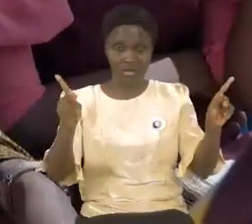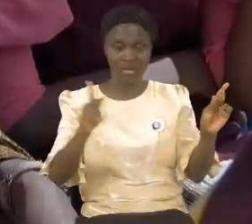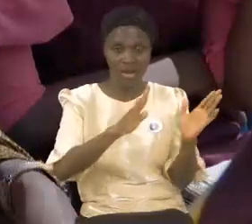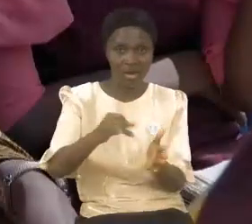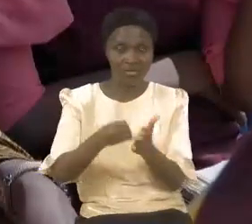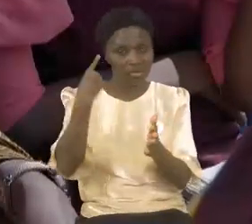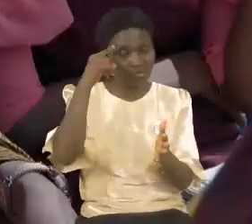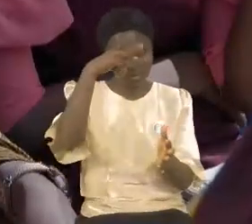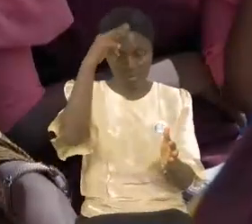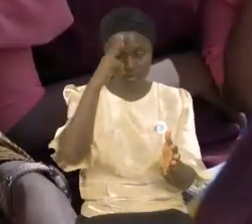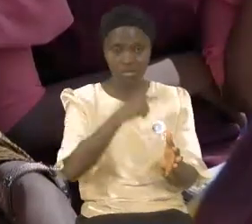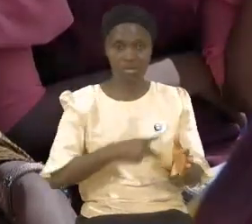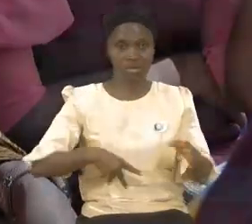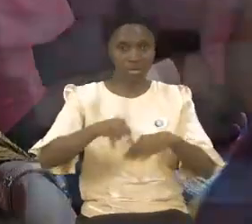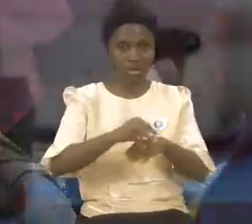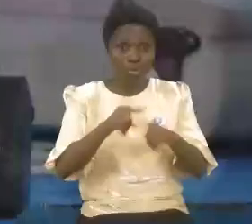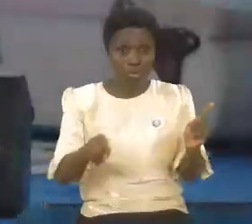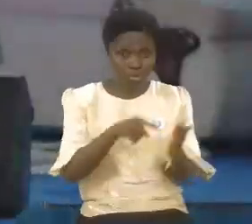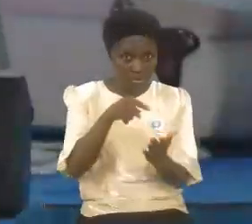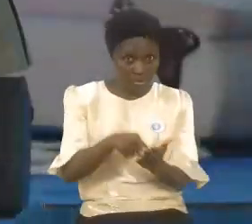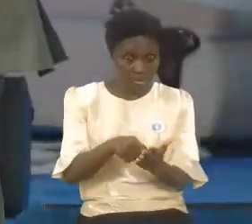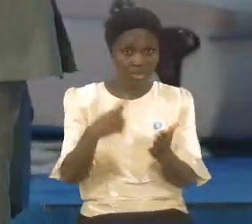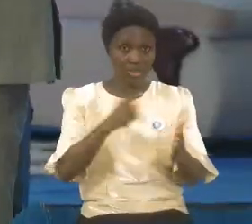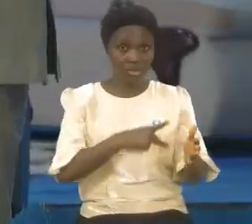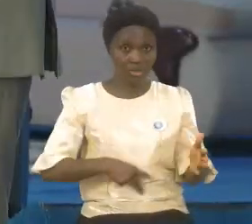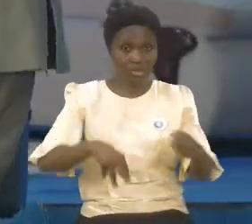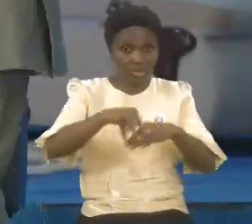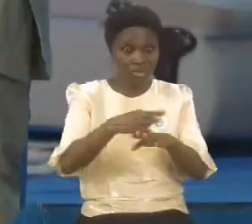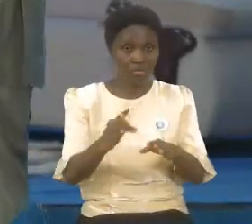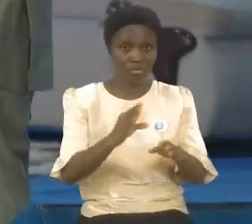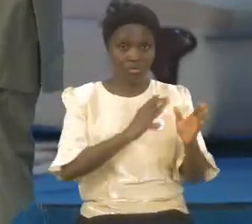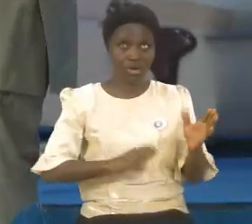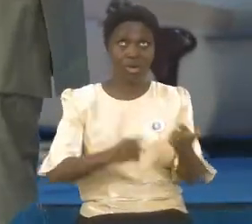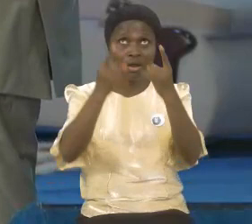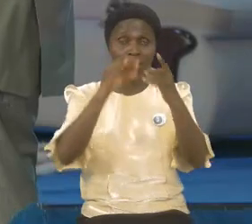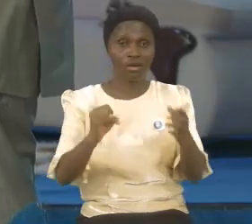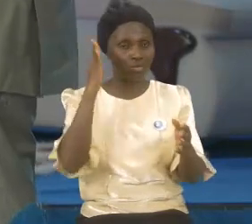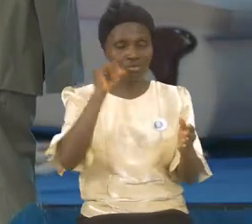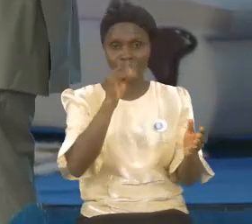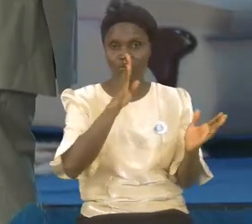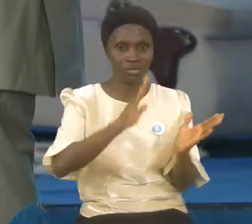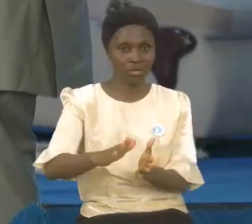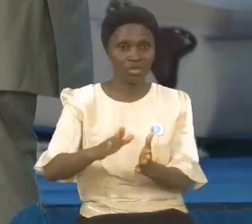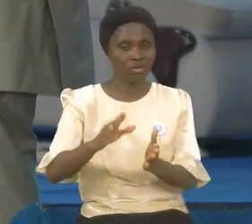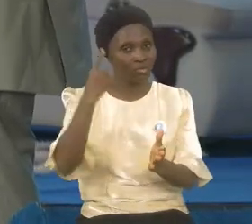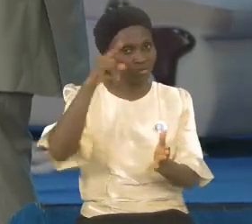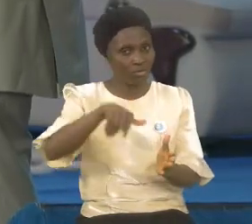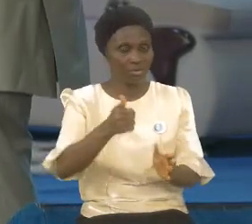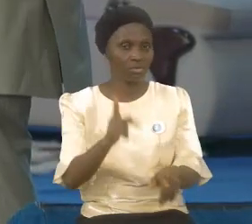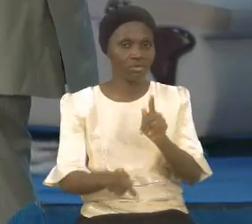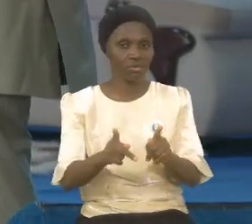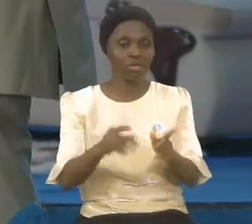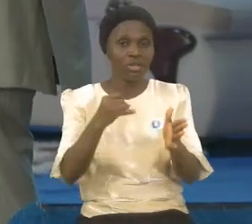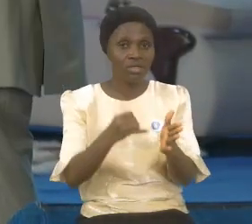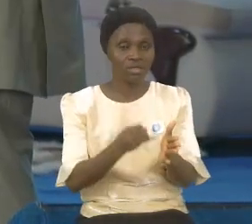to the Roman Empire. But this one, the kingdom of Christ coming, shall not be left to other people. It shall break